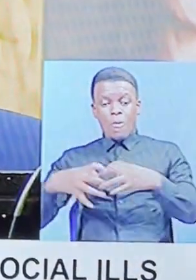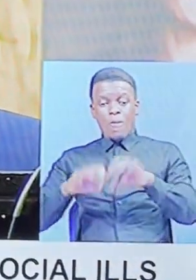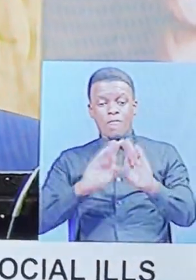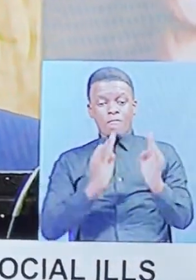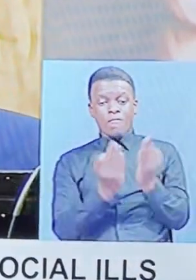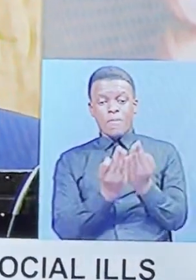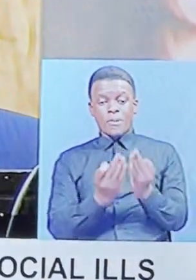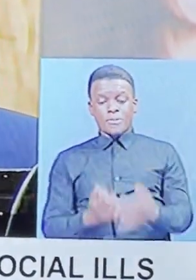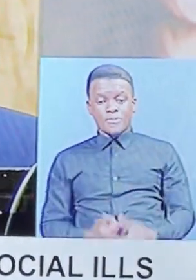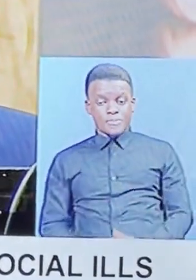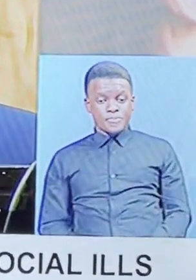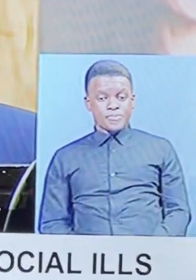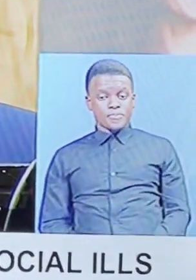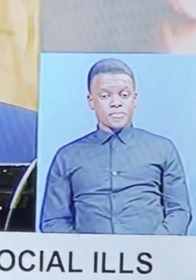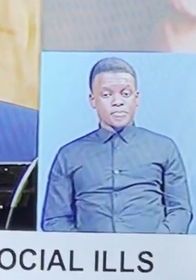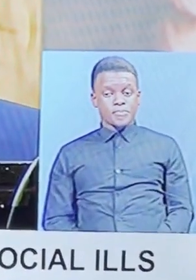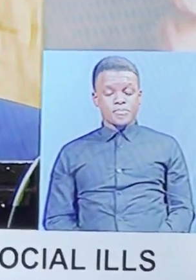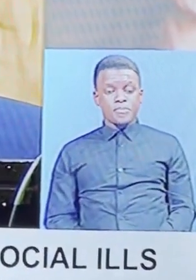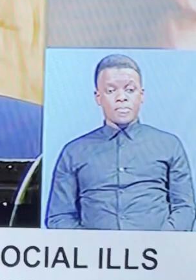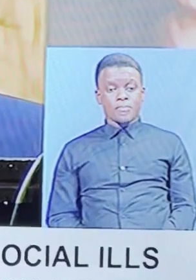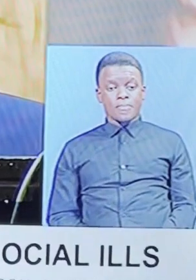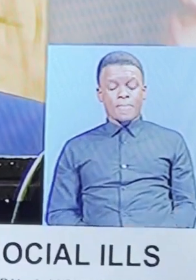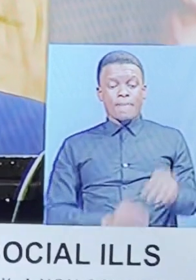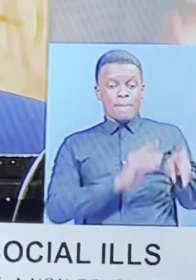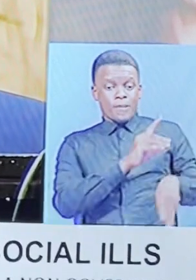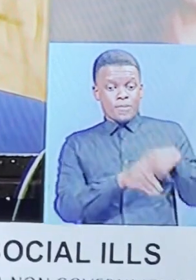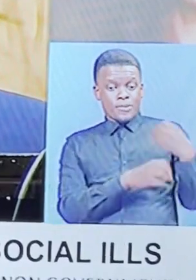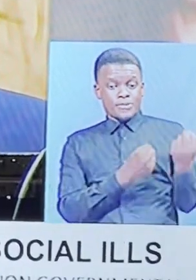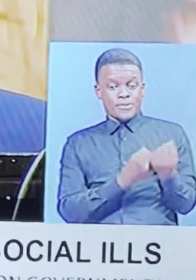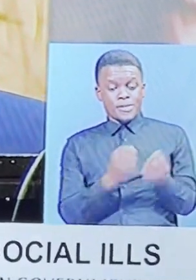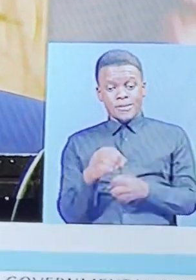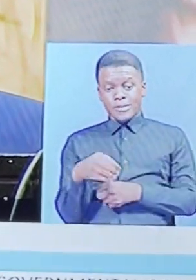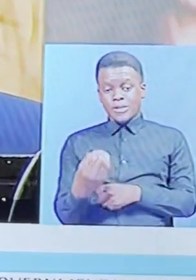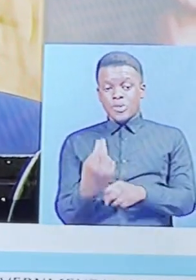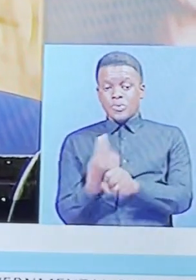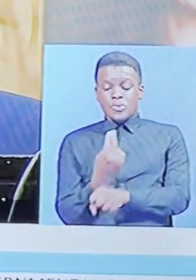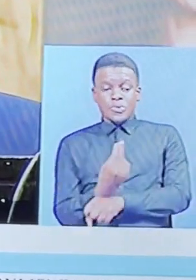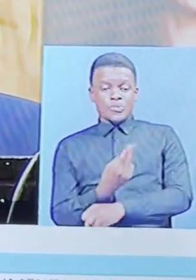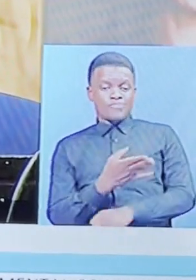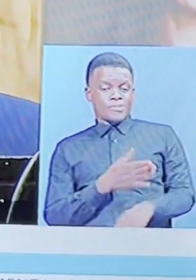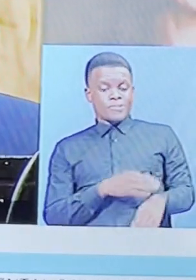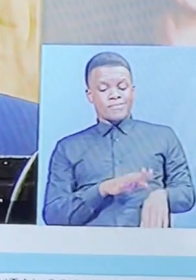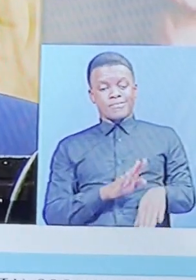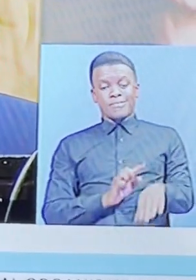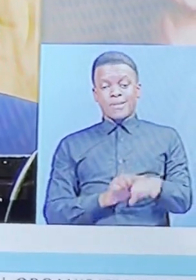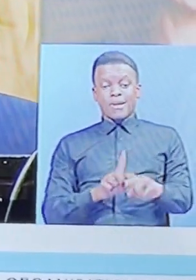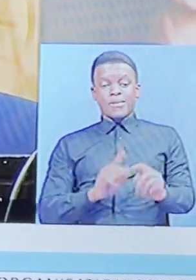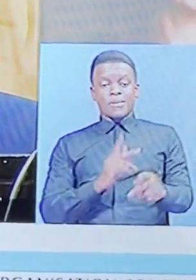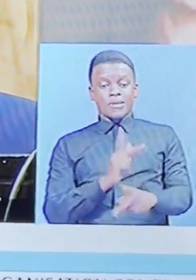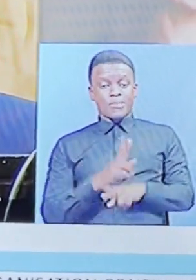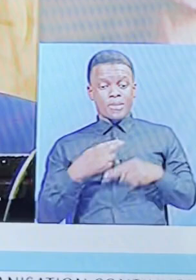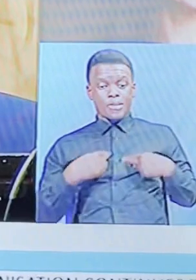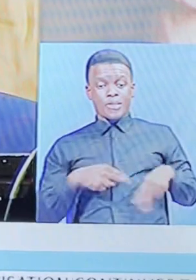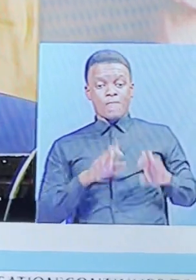hands in the hour of need selflessly and sacrificed their all through their Healthy Families Foundation,